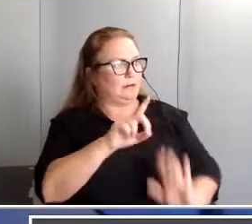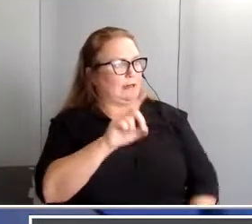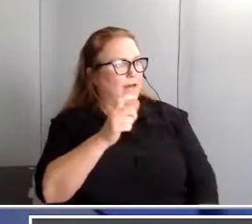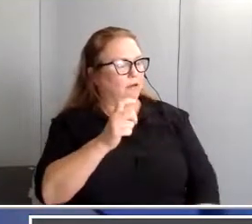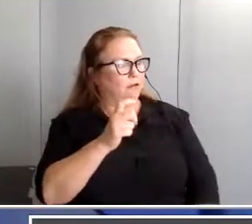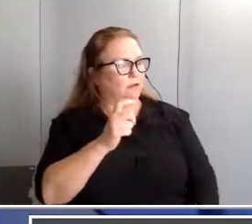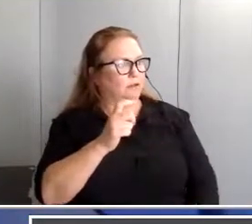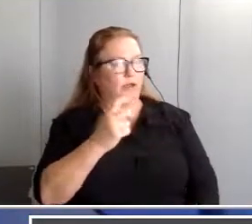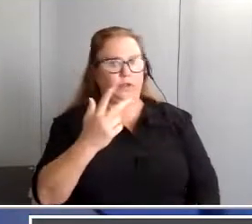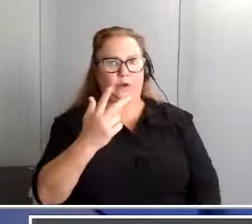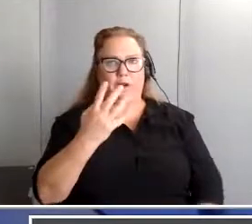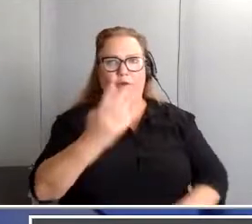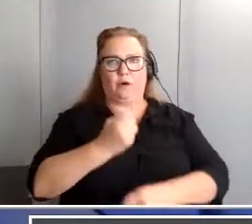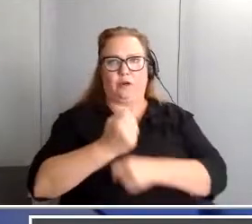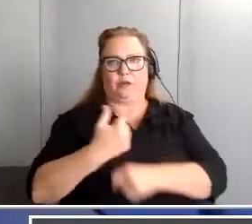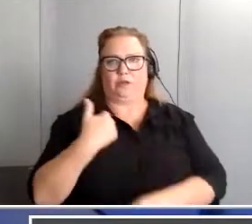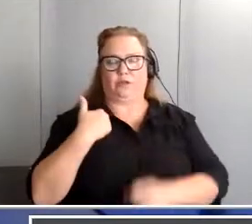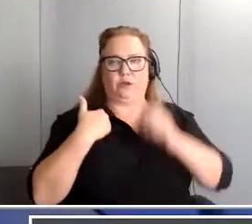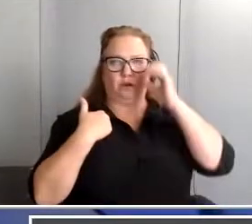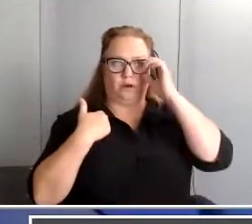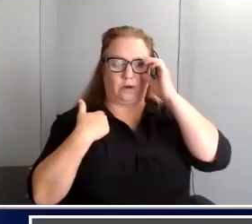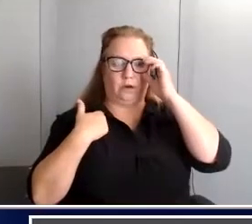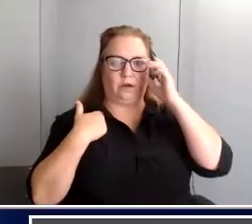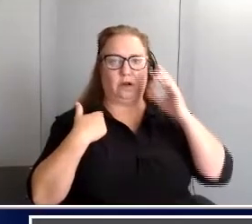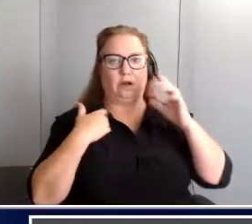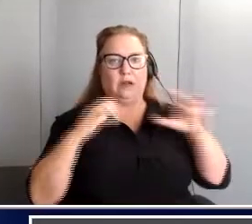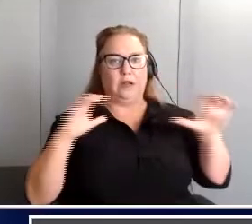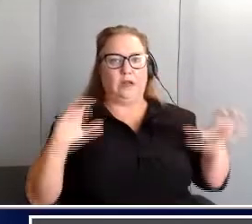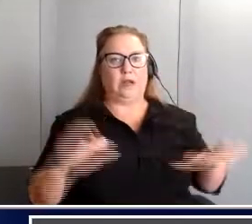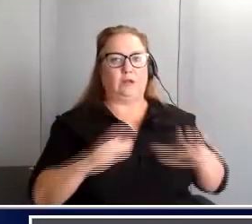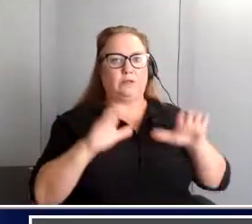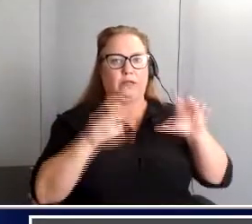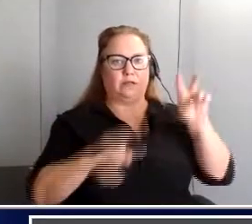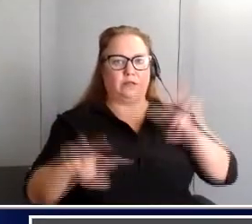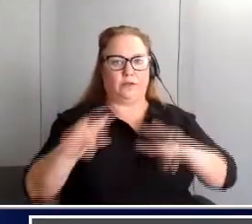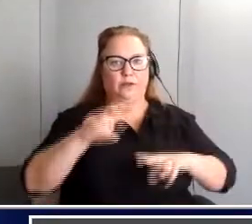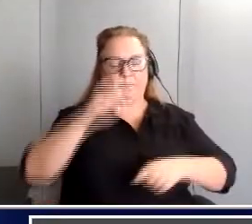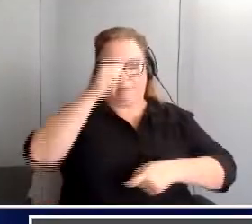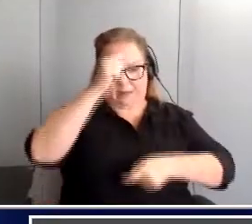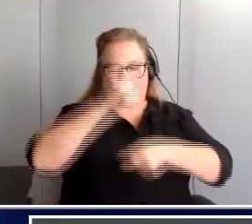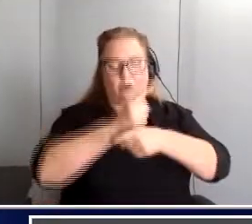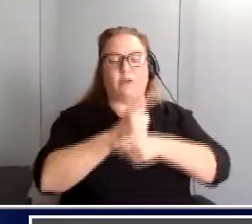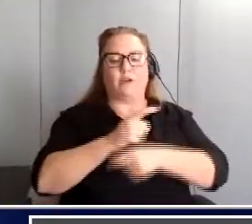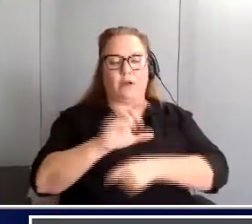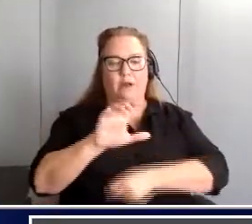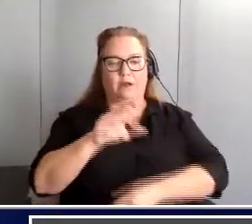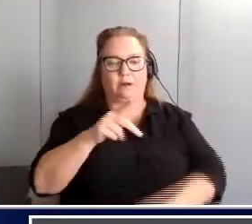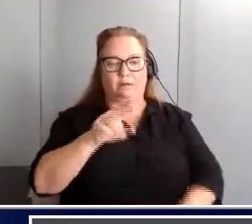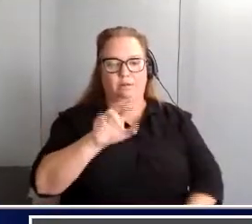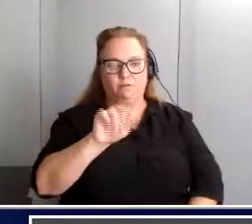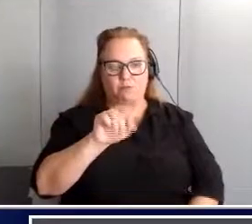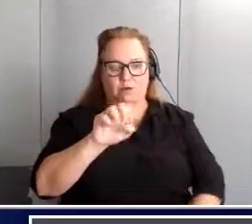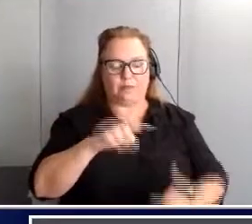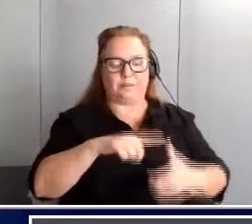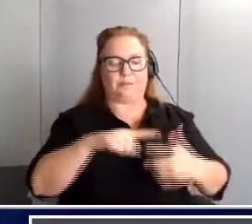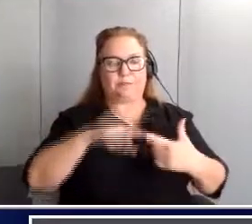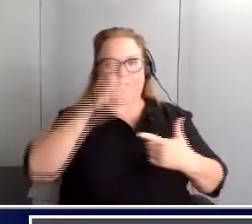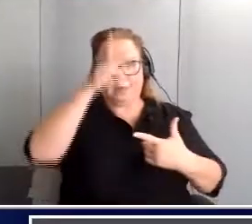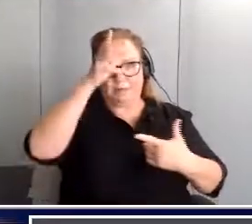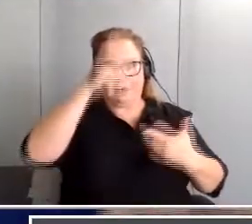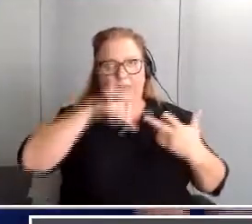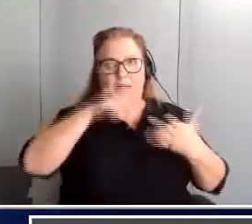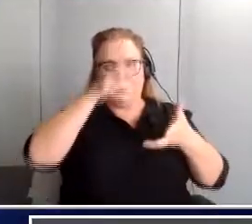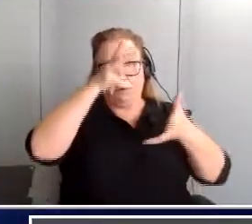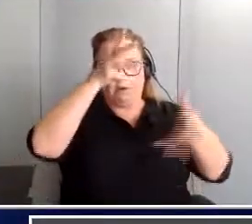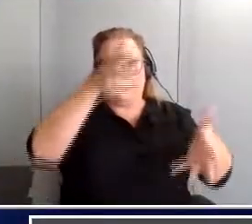4 years. I was in an active surveillance program because my brother had prostate cancer. my dad, met my granddad, and so there's a